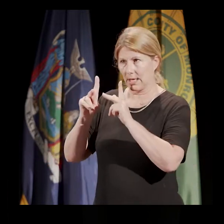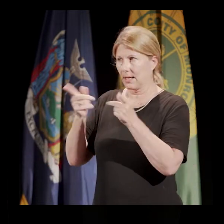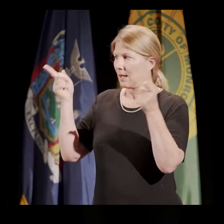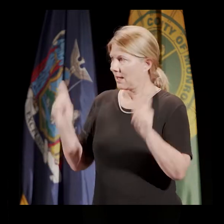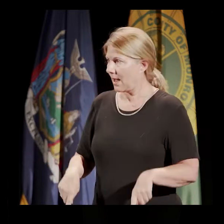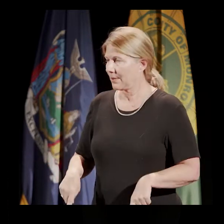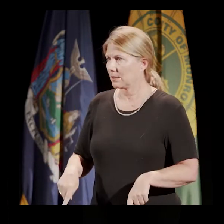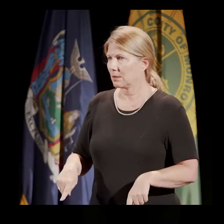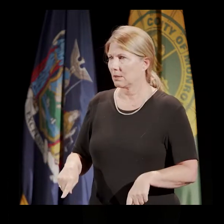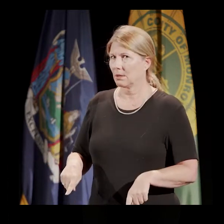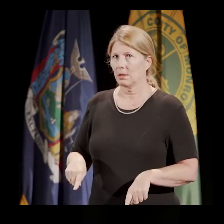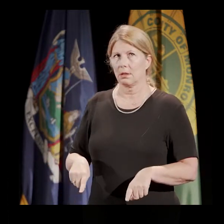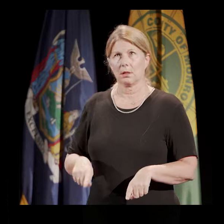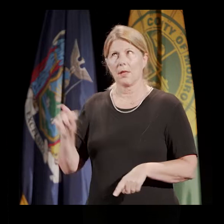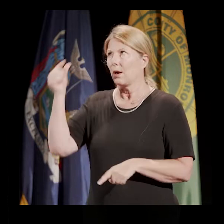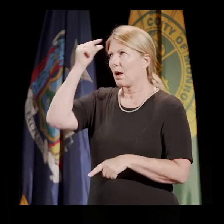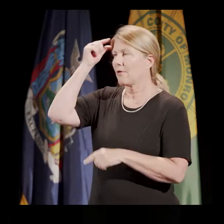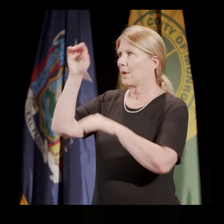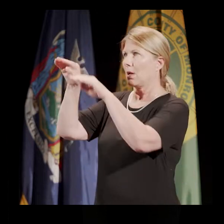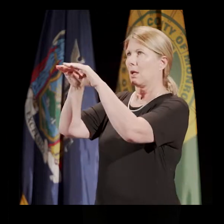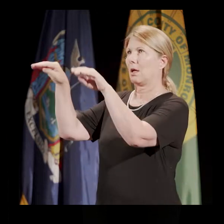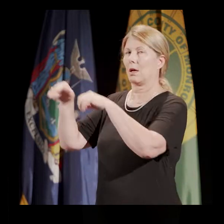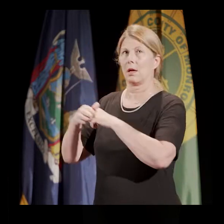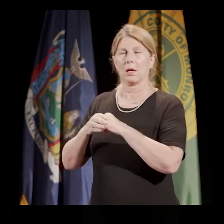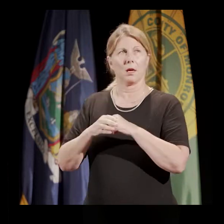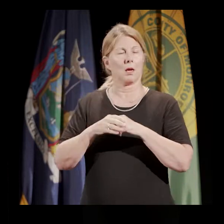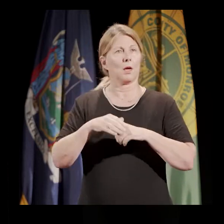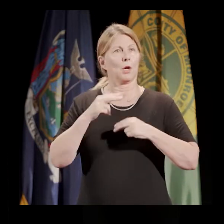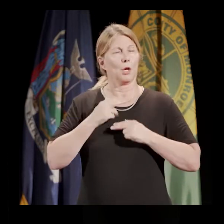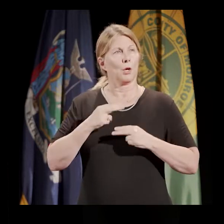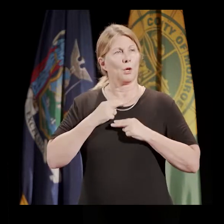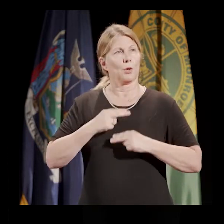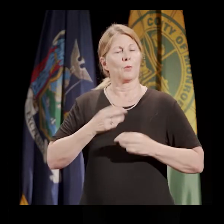every level of government, leaders in the private sector and leaders in the human service sector,